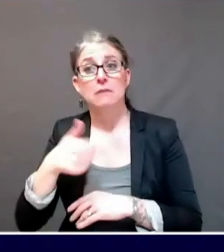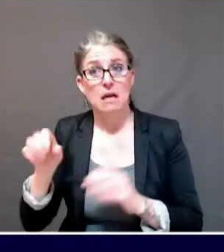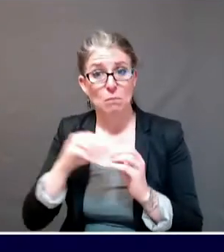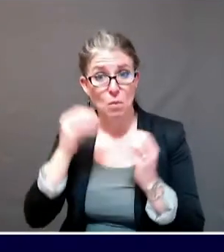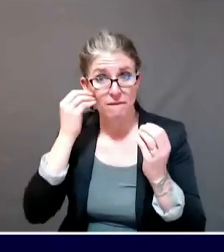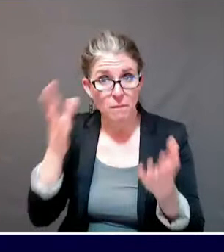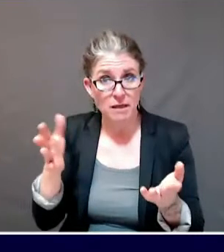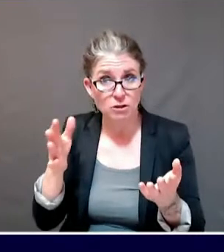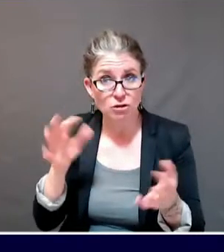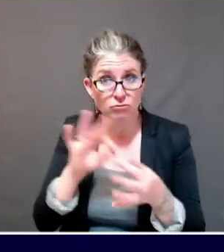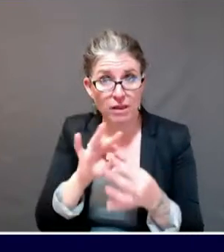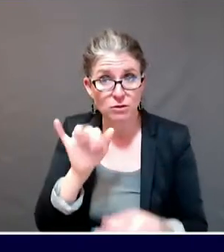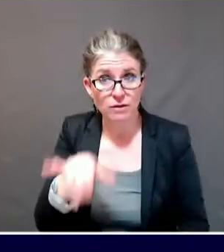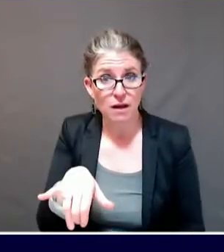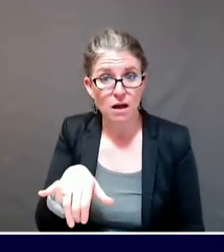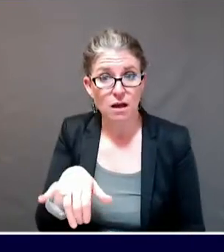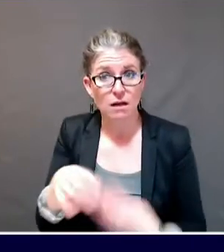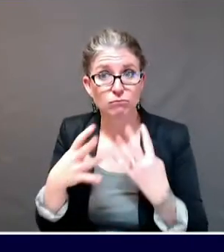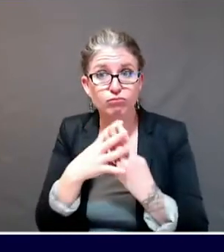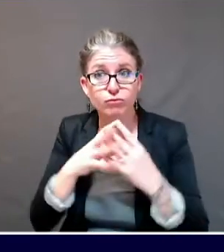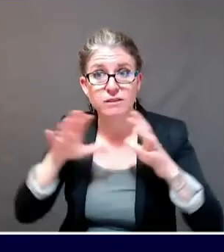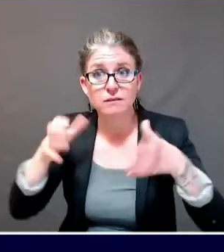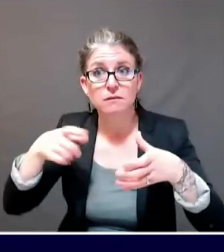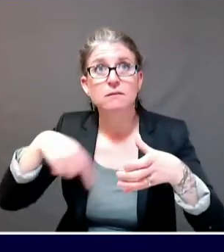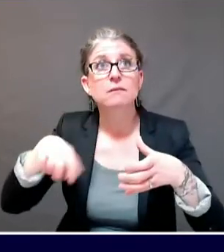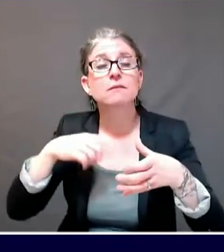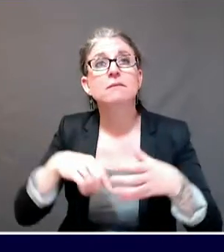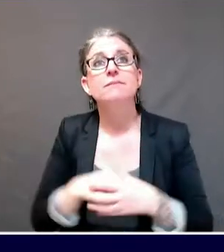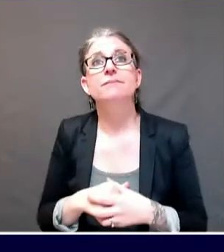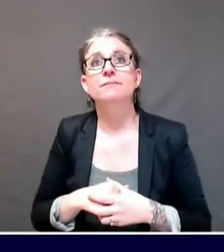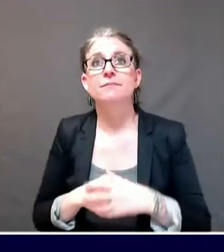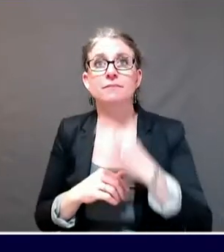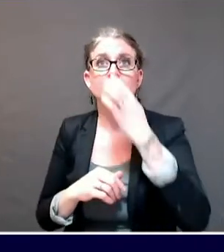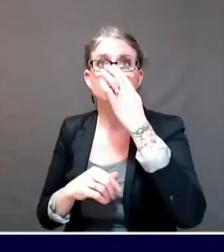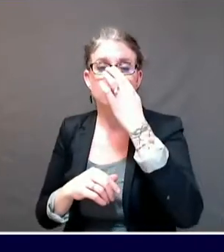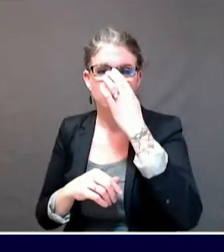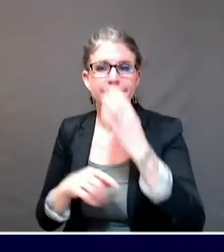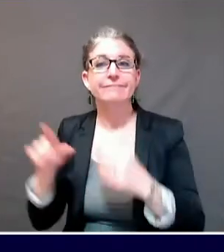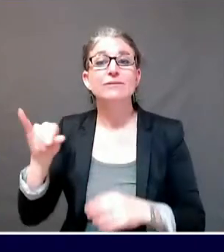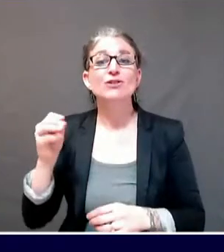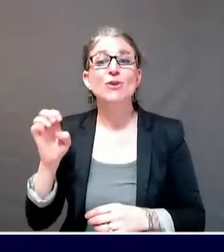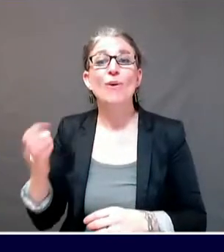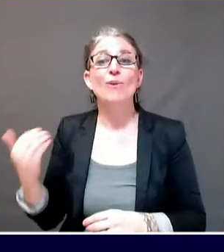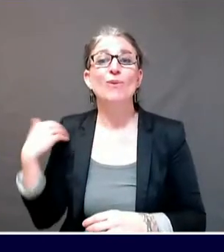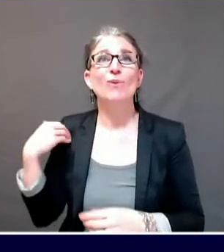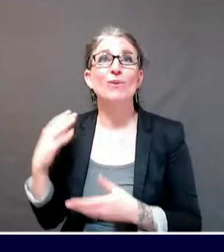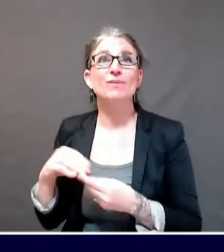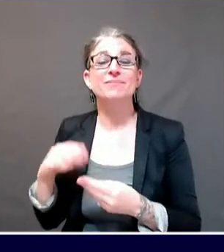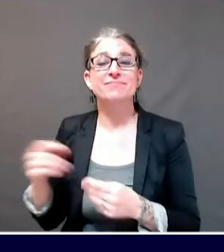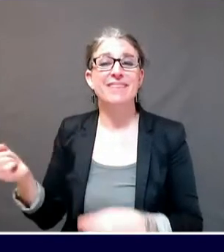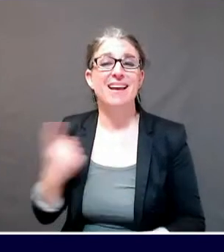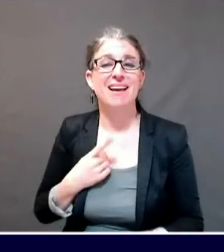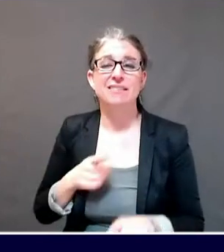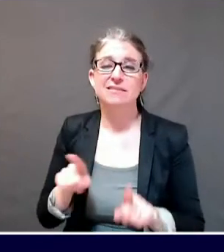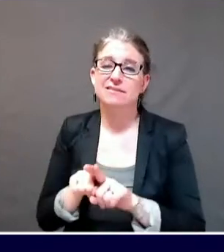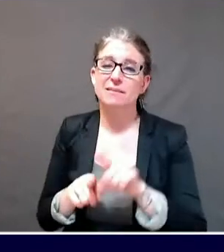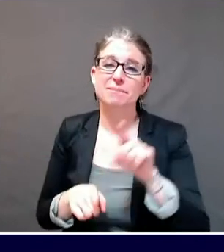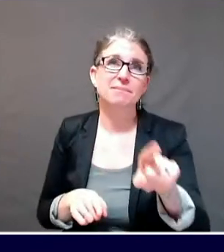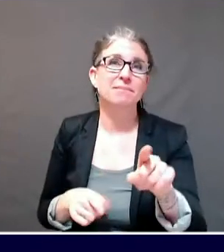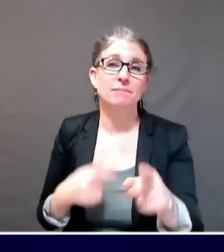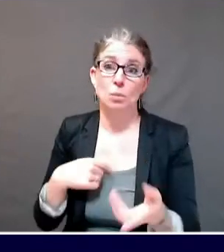of similar to what Joe Lawler raised. That's another topic, an item that's under discussion right now, but no final decisions have been